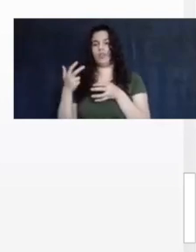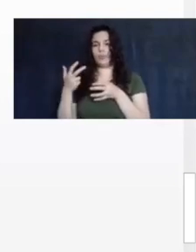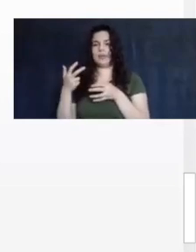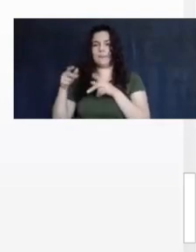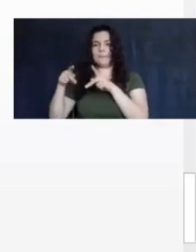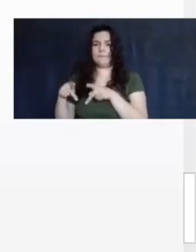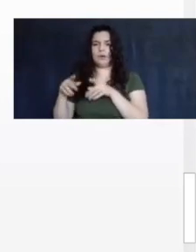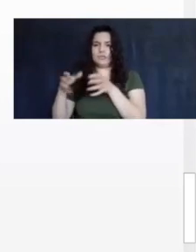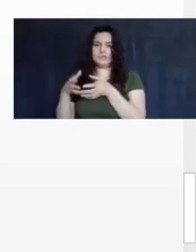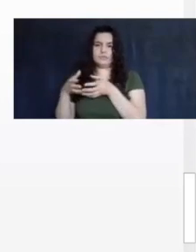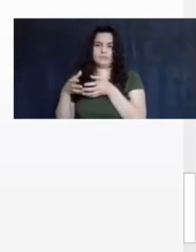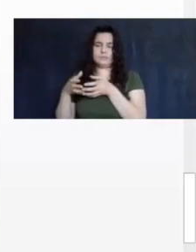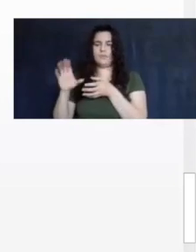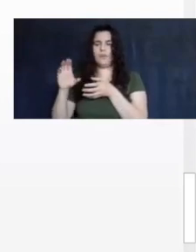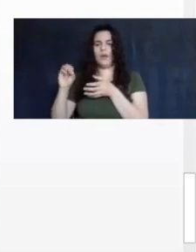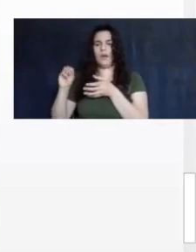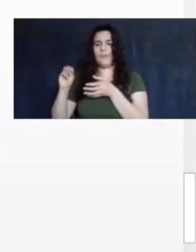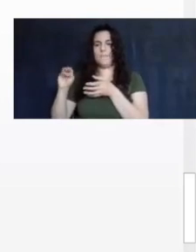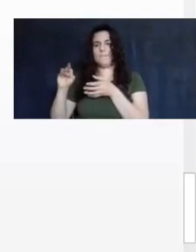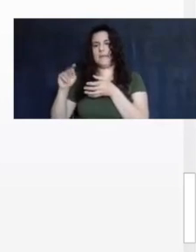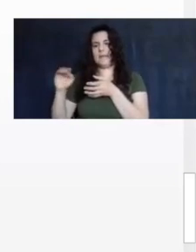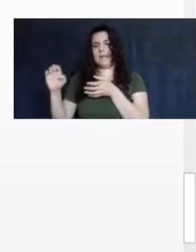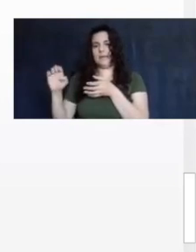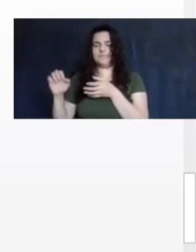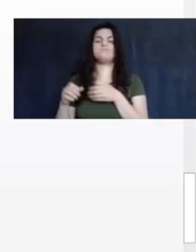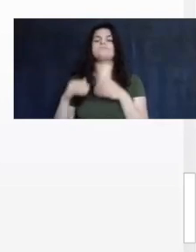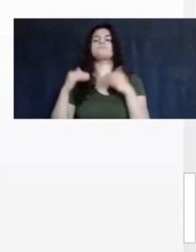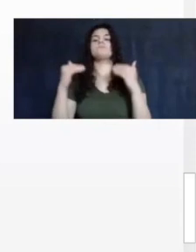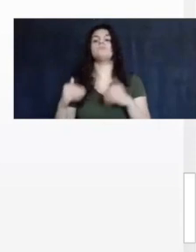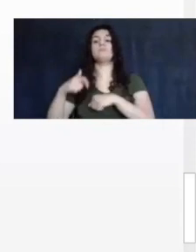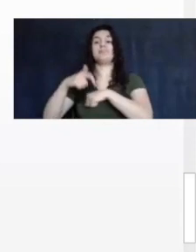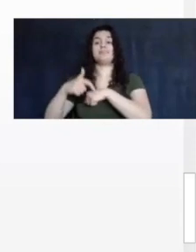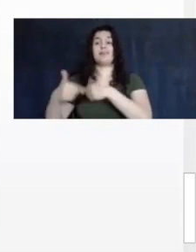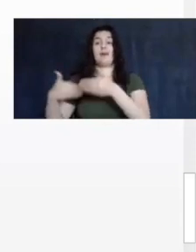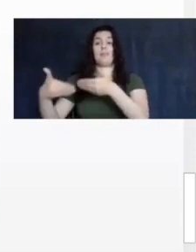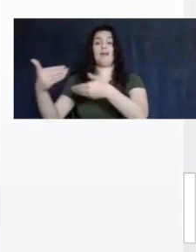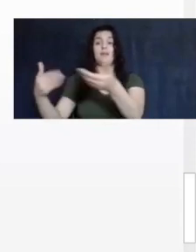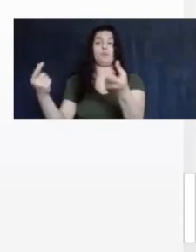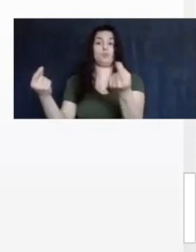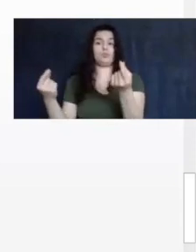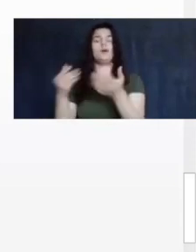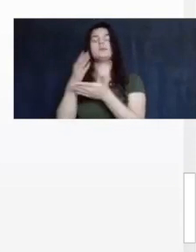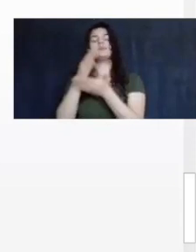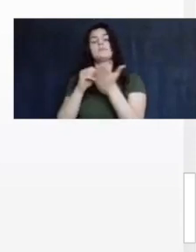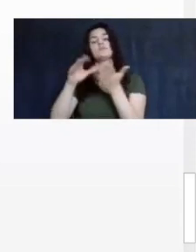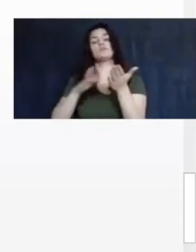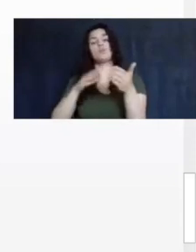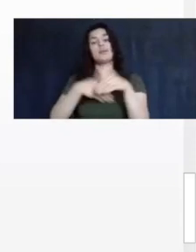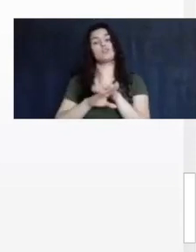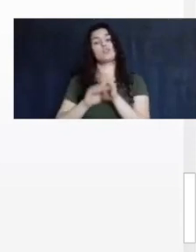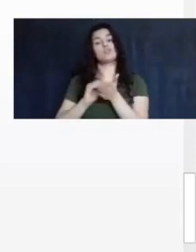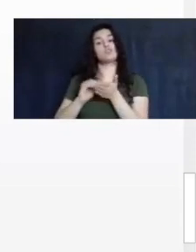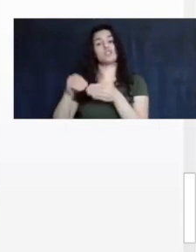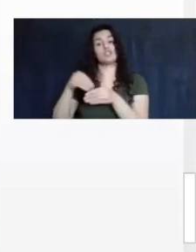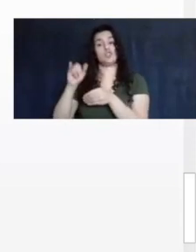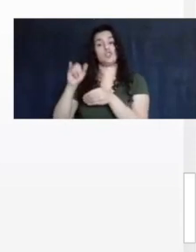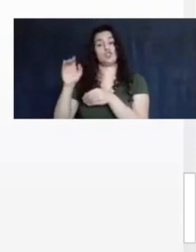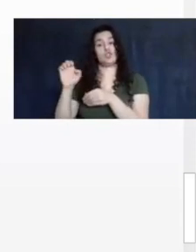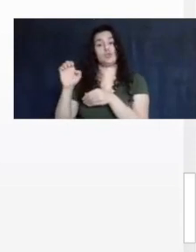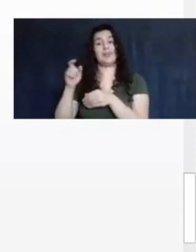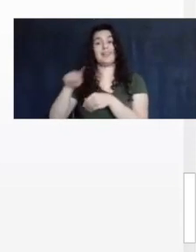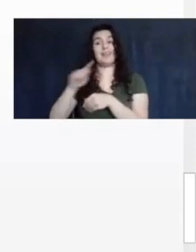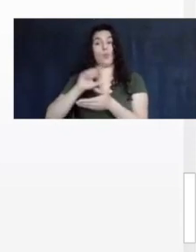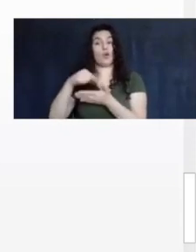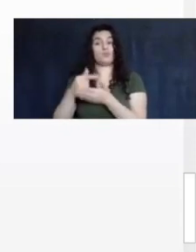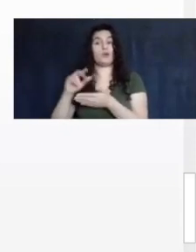timeline, for example, we have a group of students entering into dissertation this June. None of them will graduate in